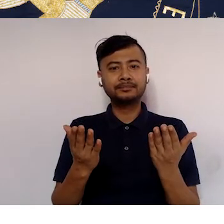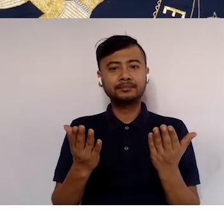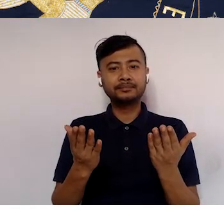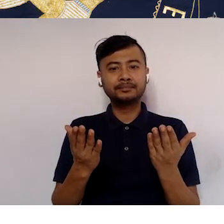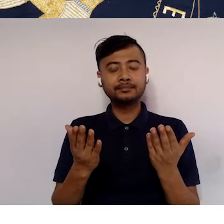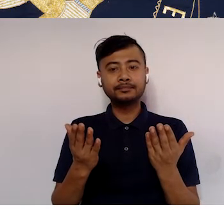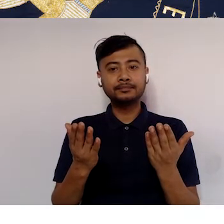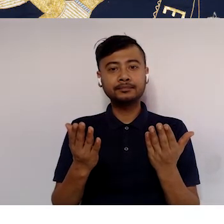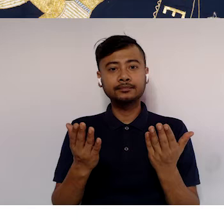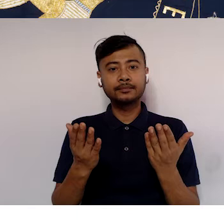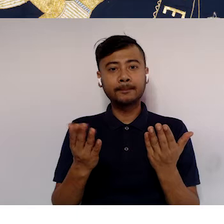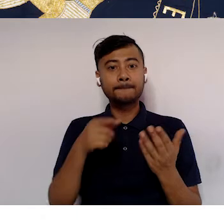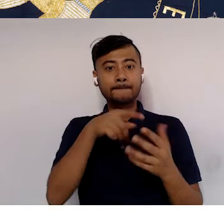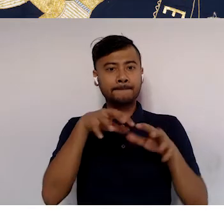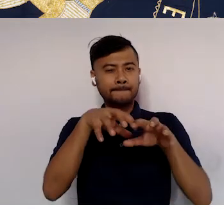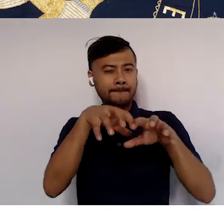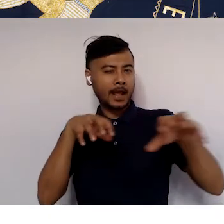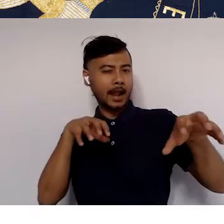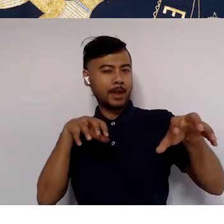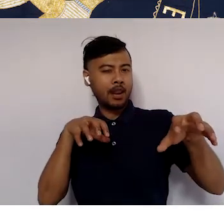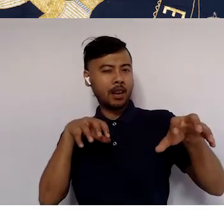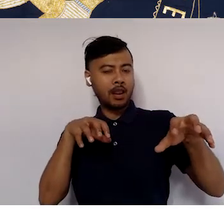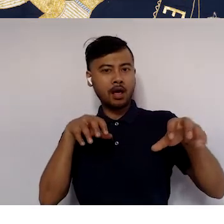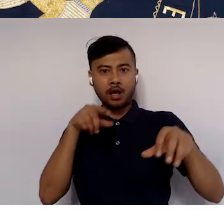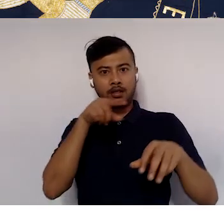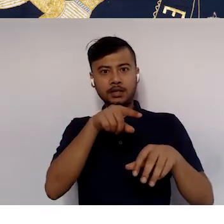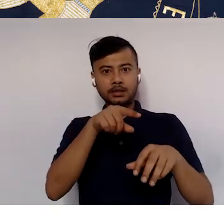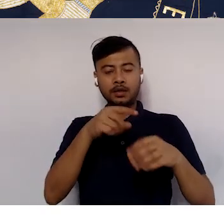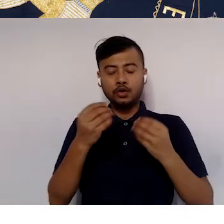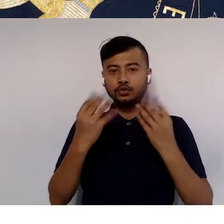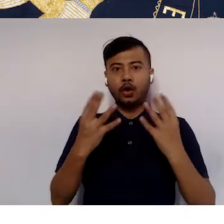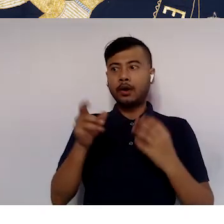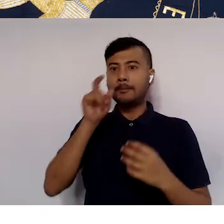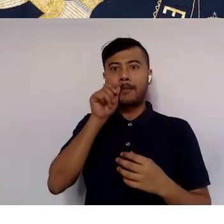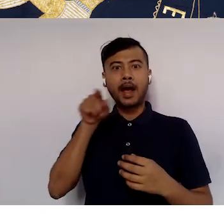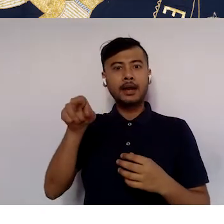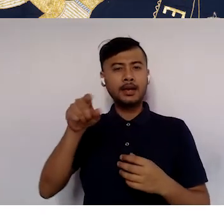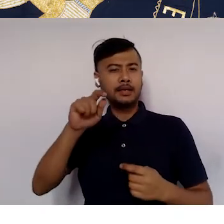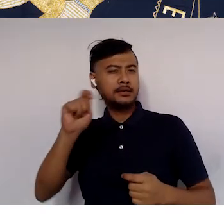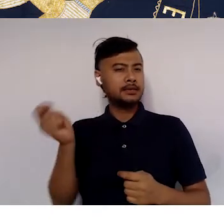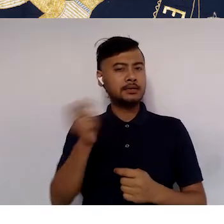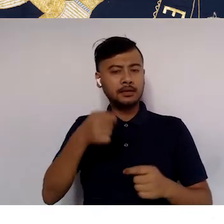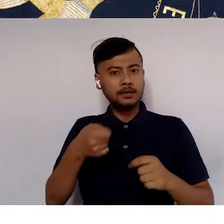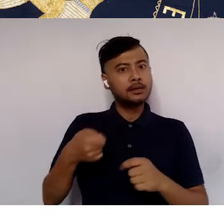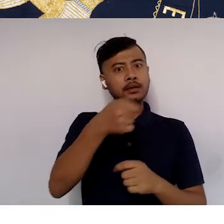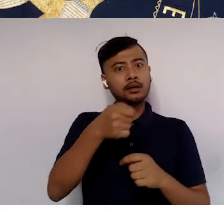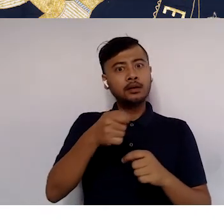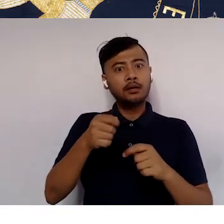the kneeling man who is being attacked by the animal has not only put up a good fight, but seems to be getting the better of